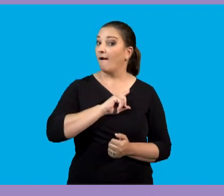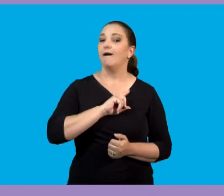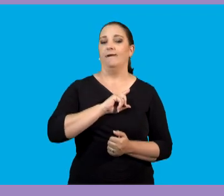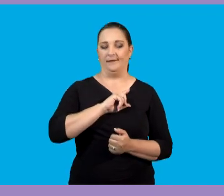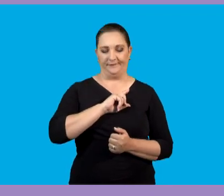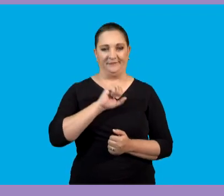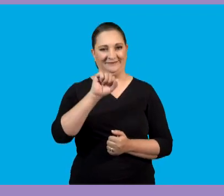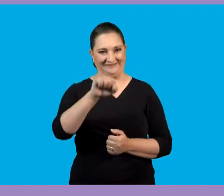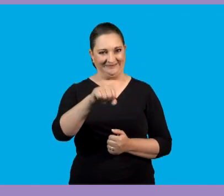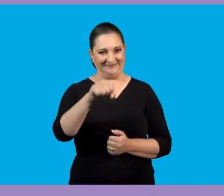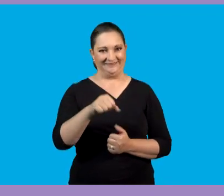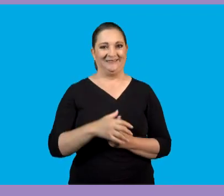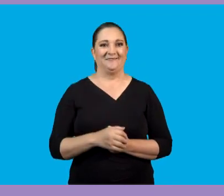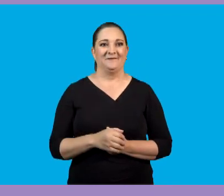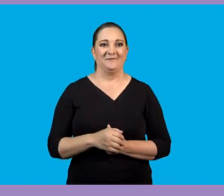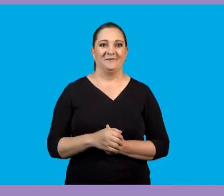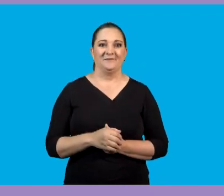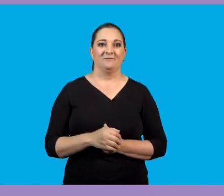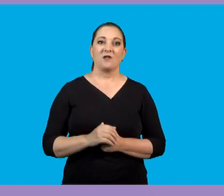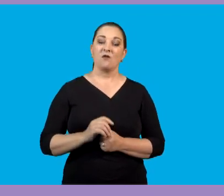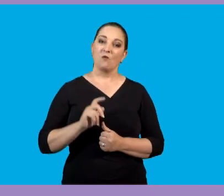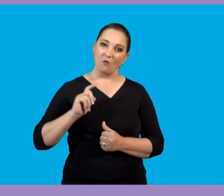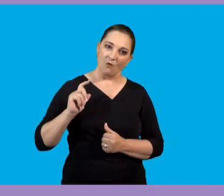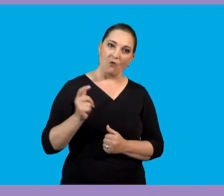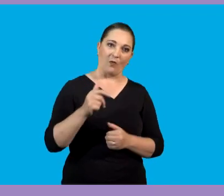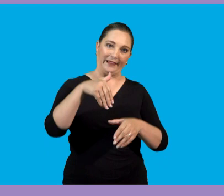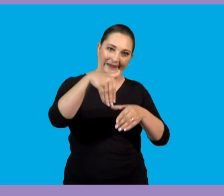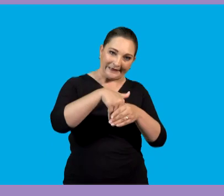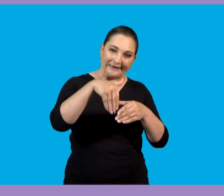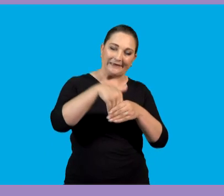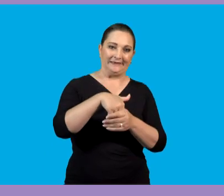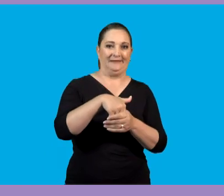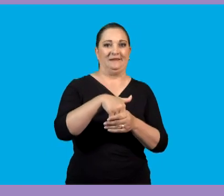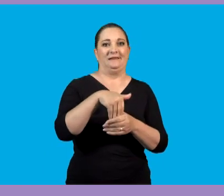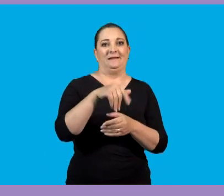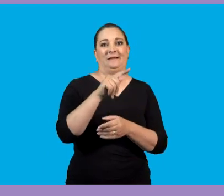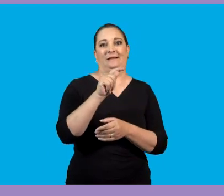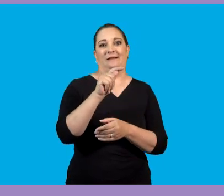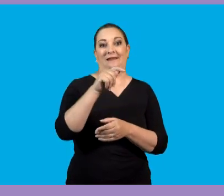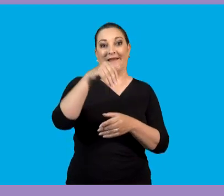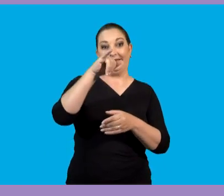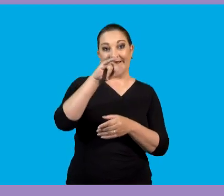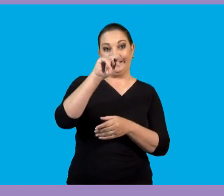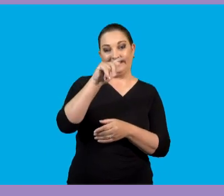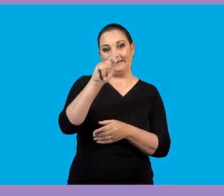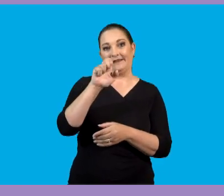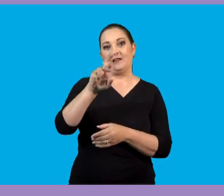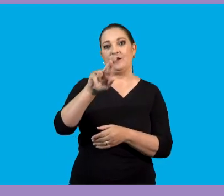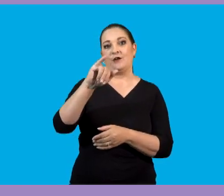for that? That is because they are all interior angles of a